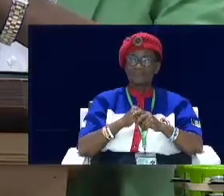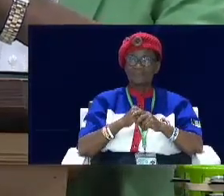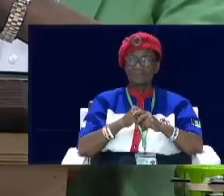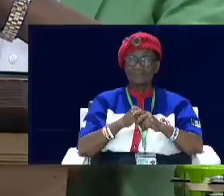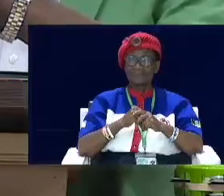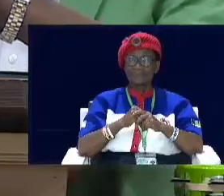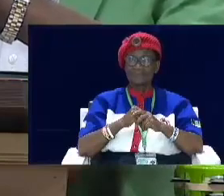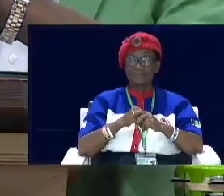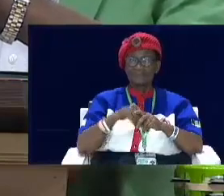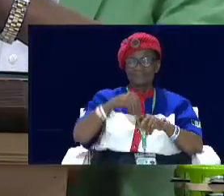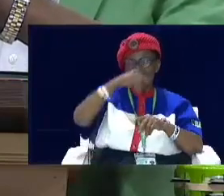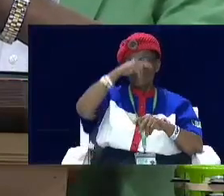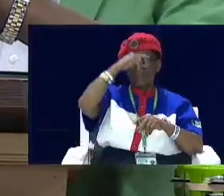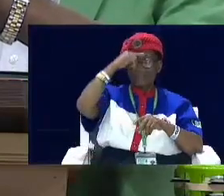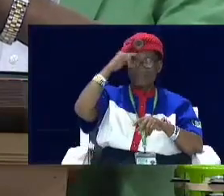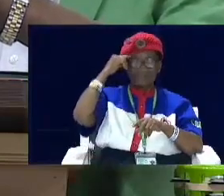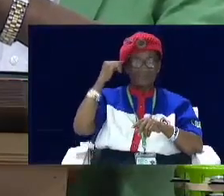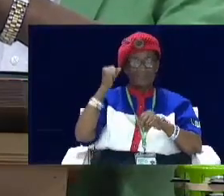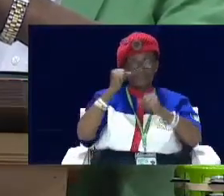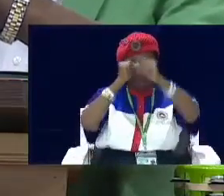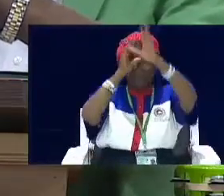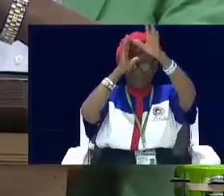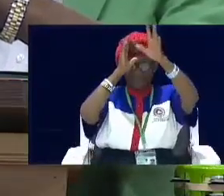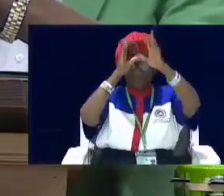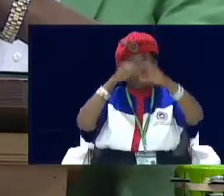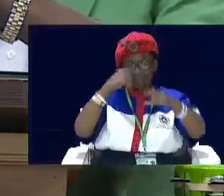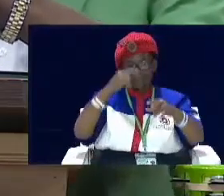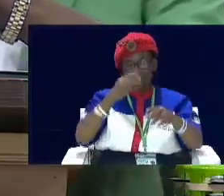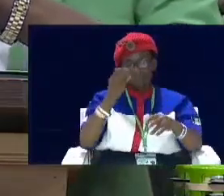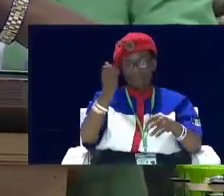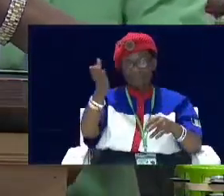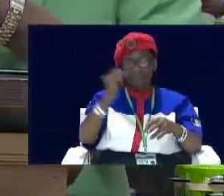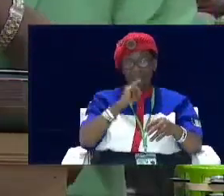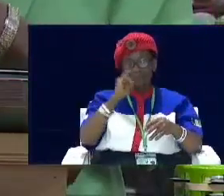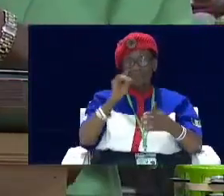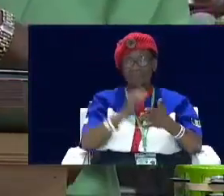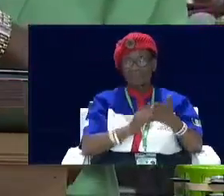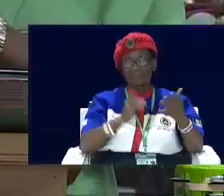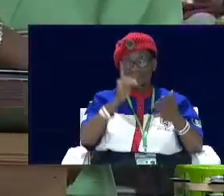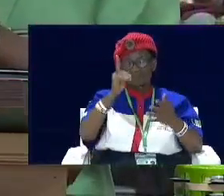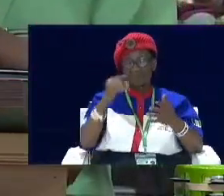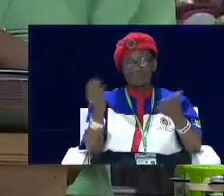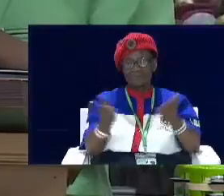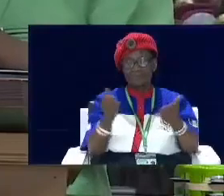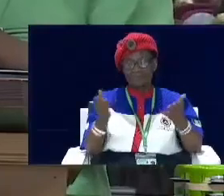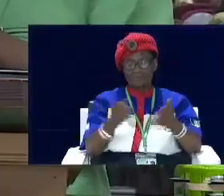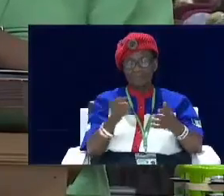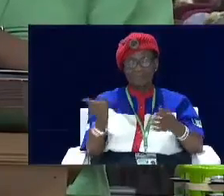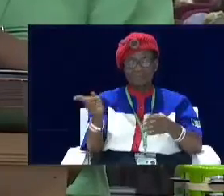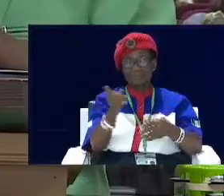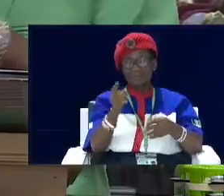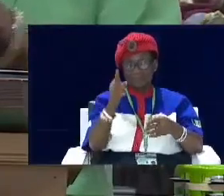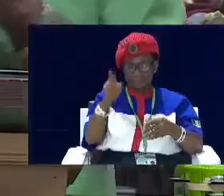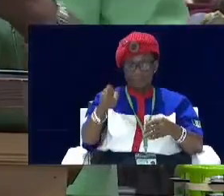Because Daddy says there's someone here, he said you will understand. Daddy is a queenie company, he's a queenie professor,